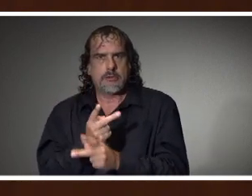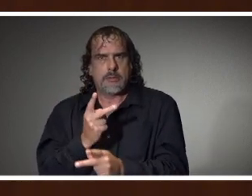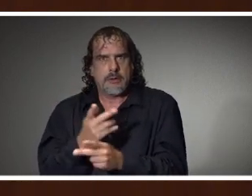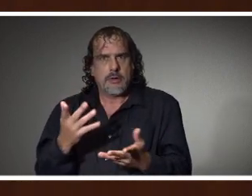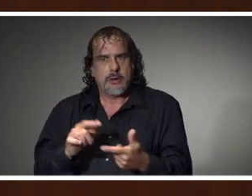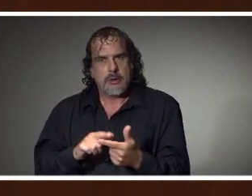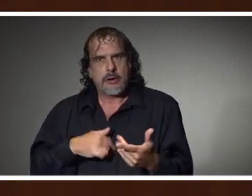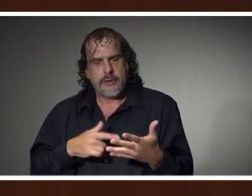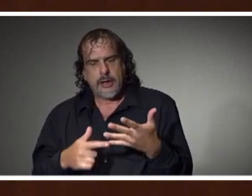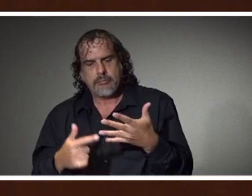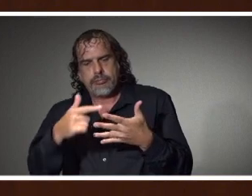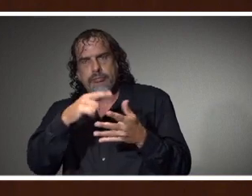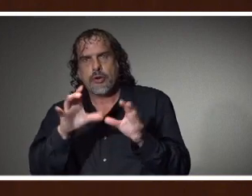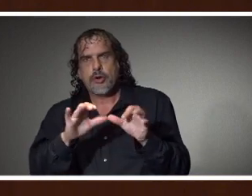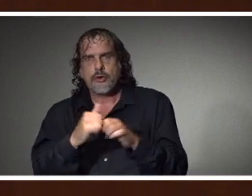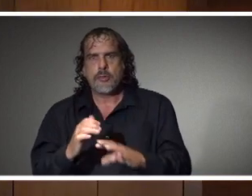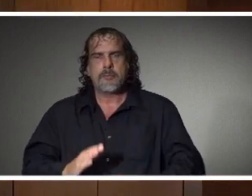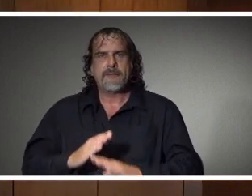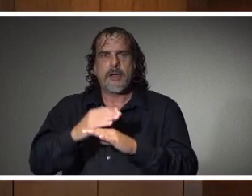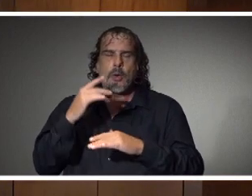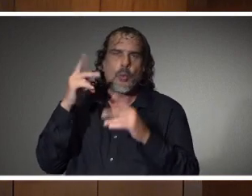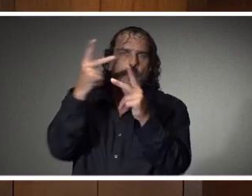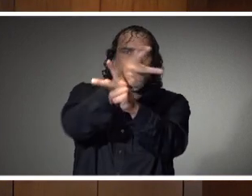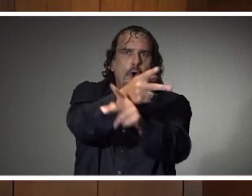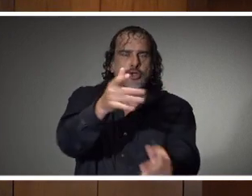no matter how sick you are.